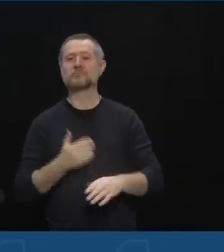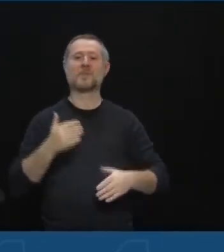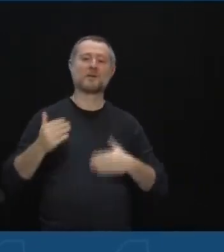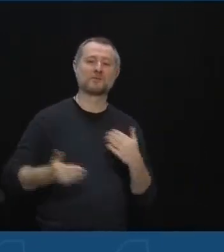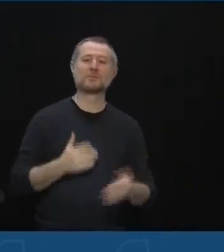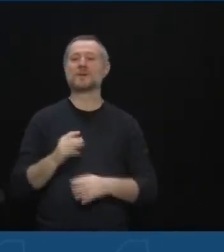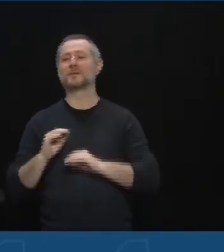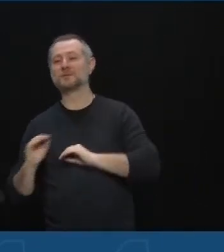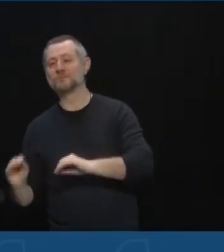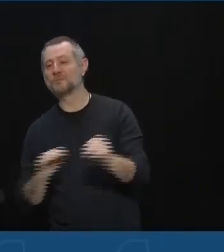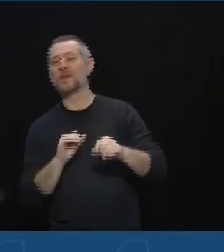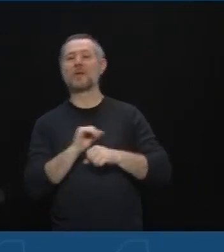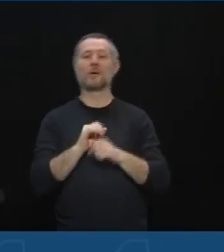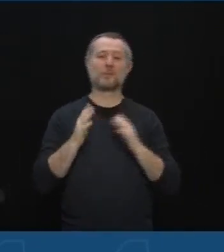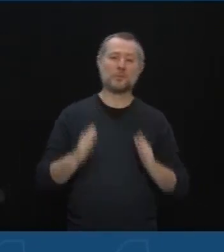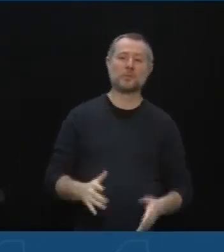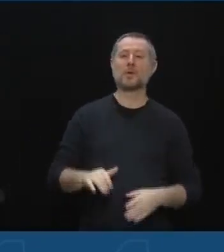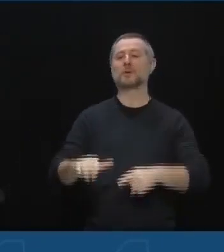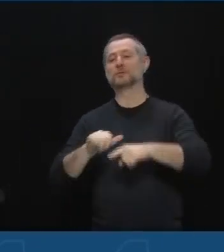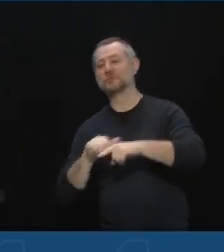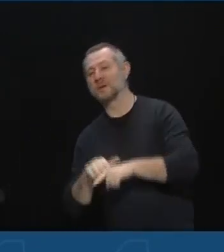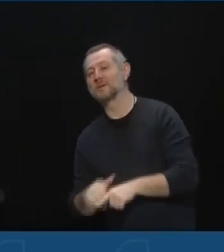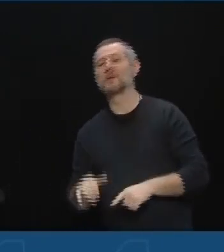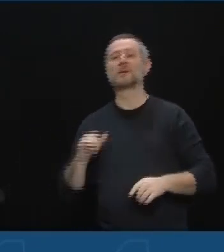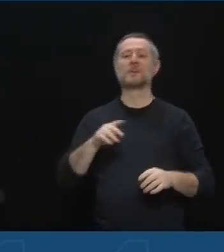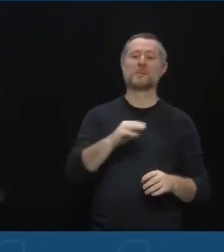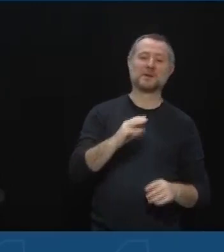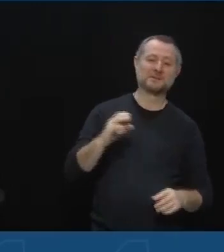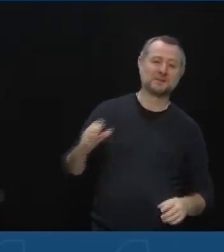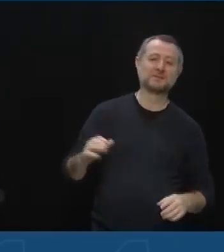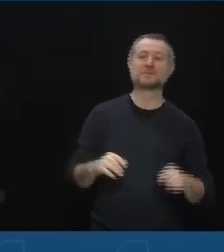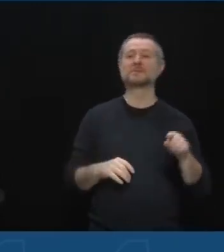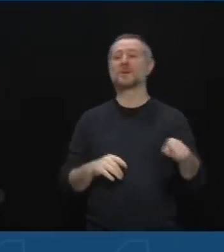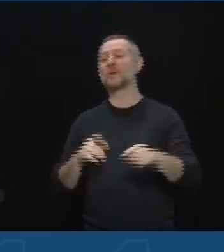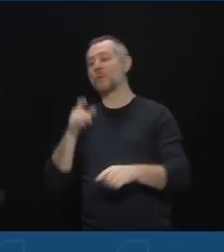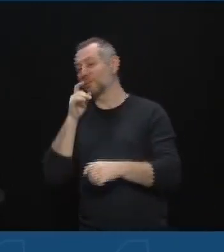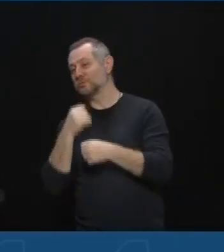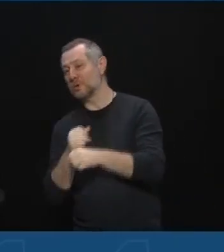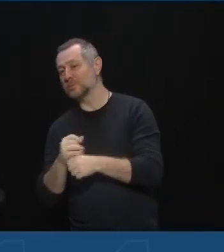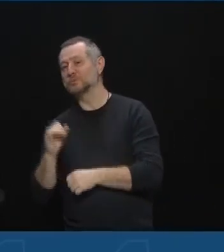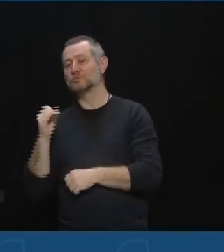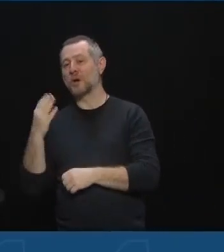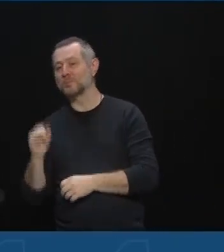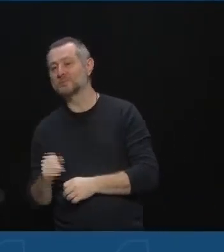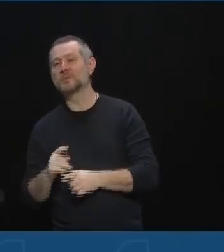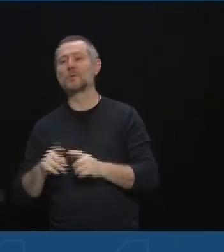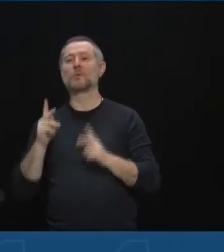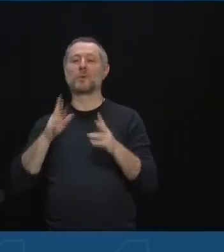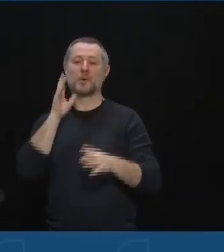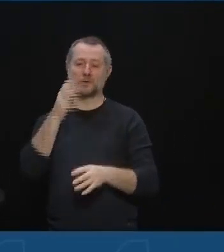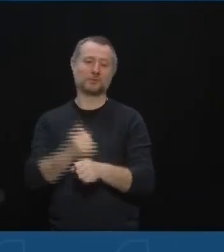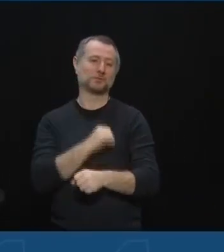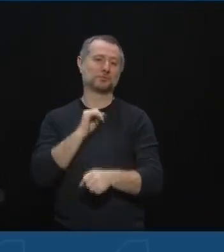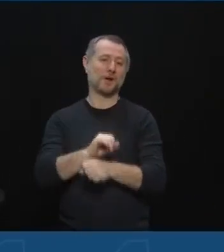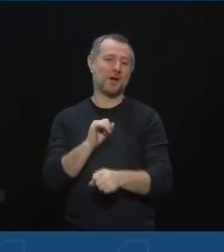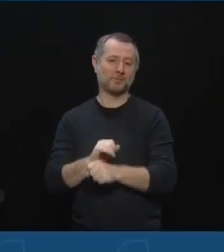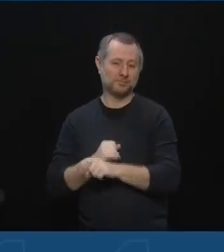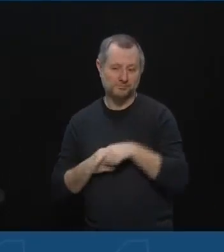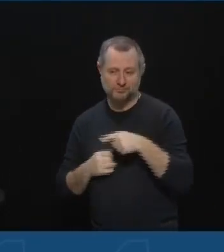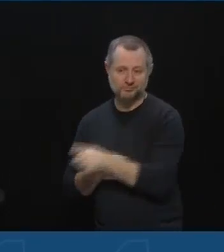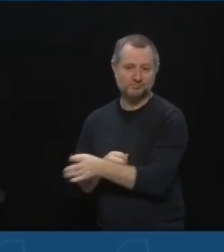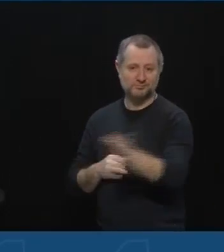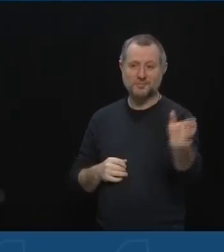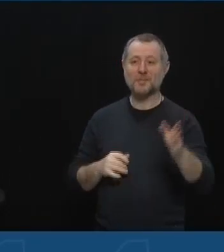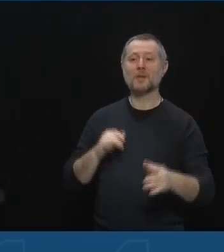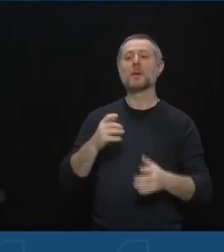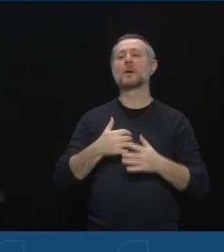workers to trainers like the folks here at MCC to our job creators to put people to work. In Monroe County, we're also expanding access to